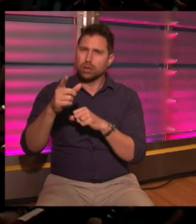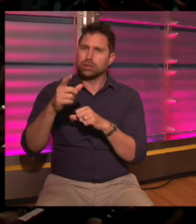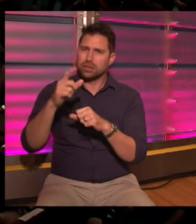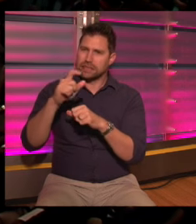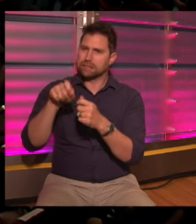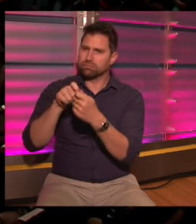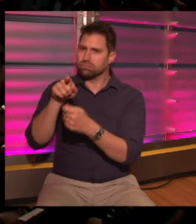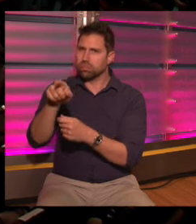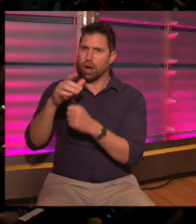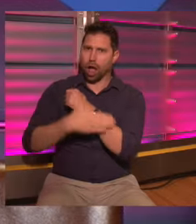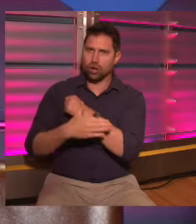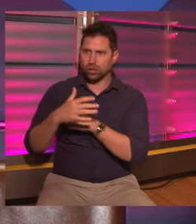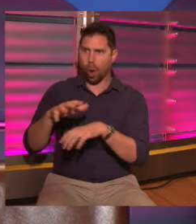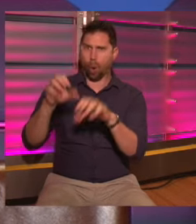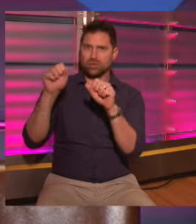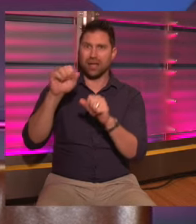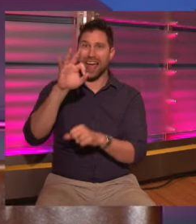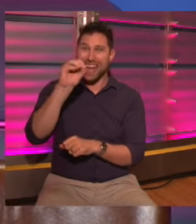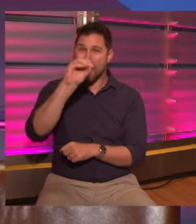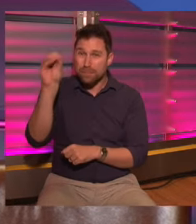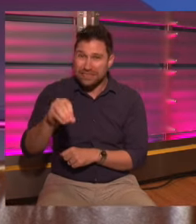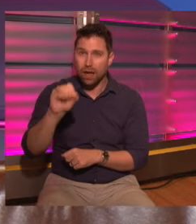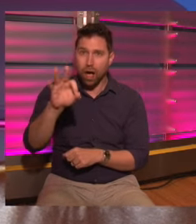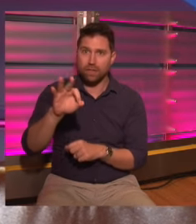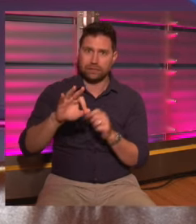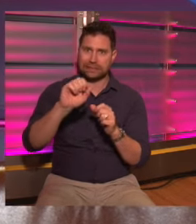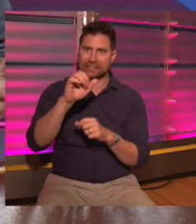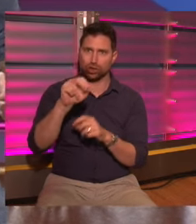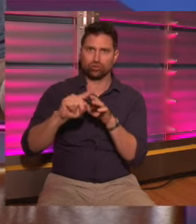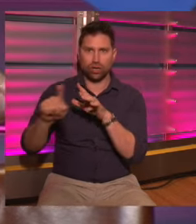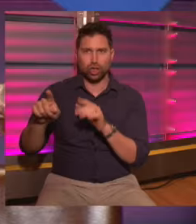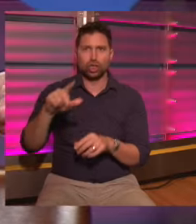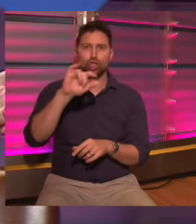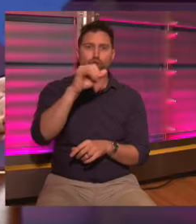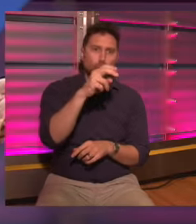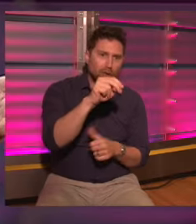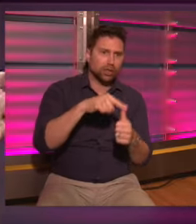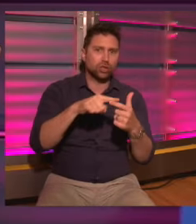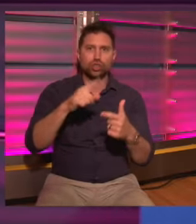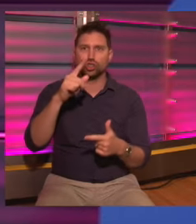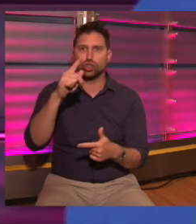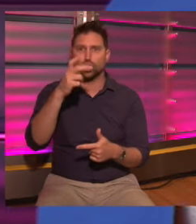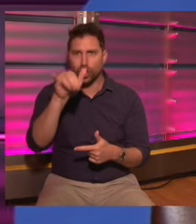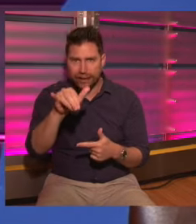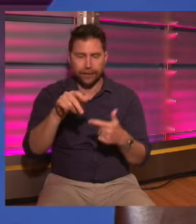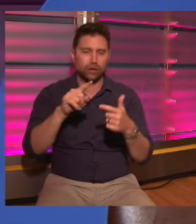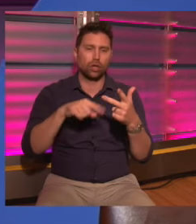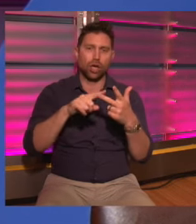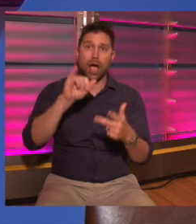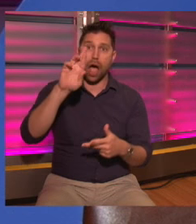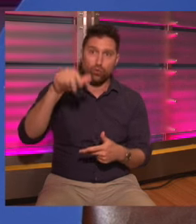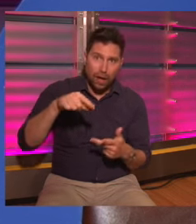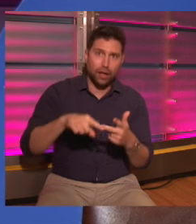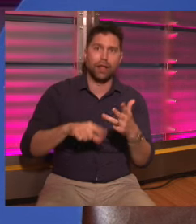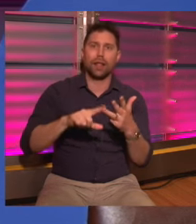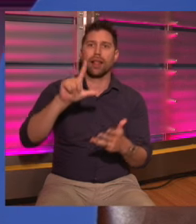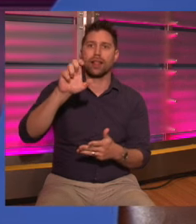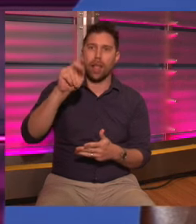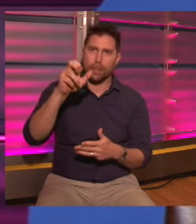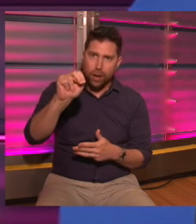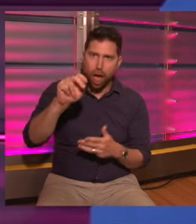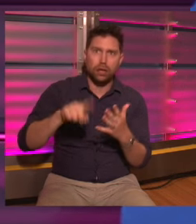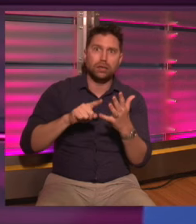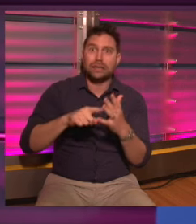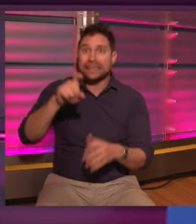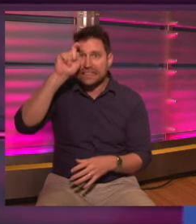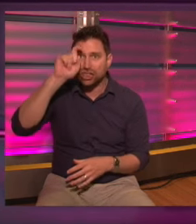hosting 90% of Syrian refugees. It's Jordan, Turkey, Iraq, Lebanon, and Egypt.